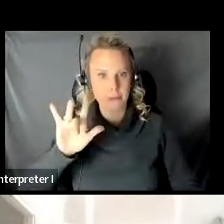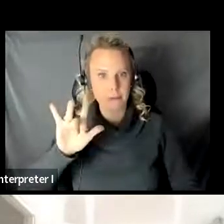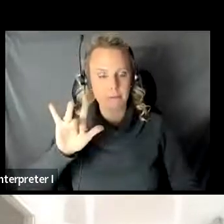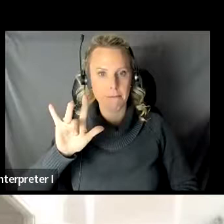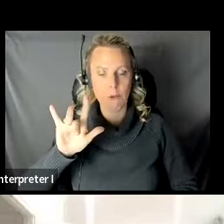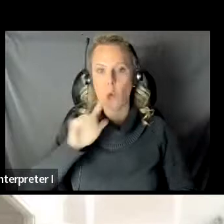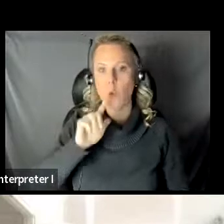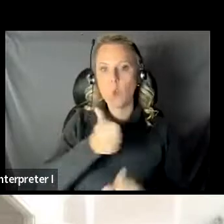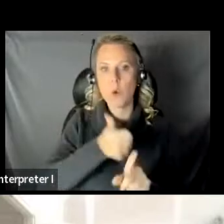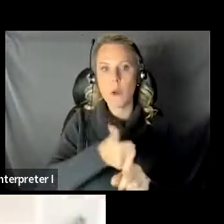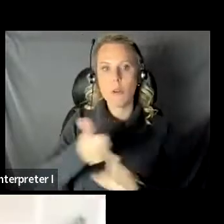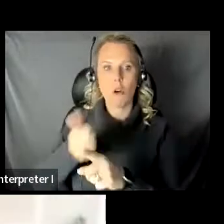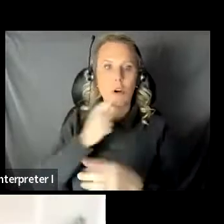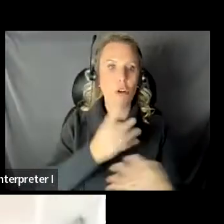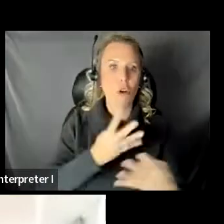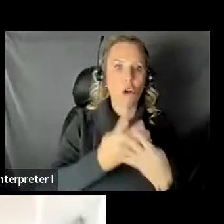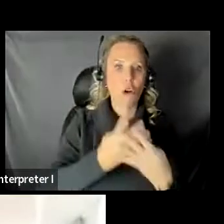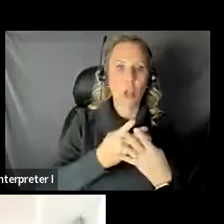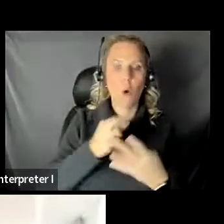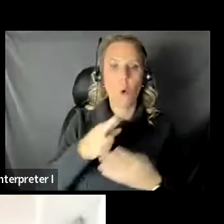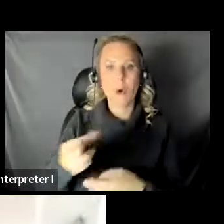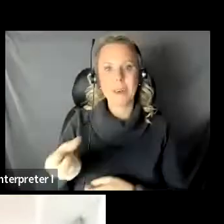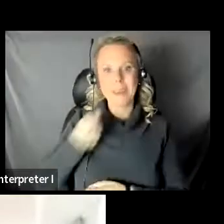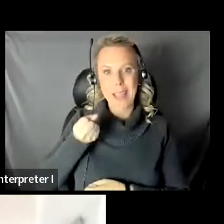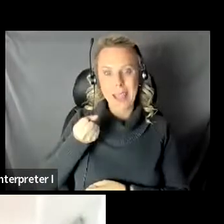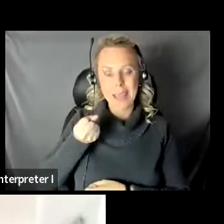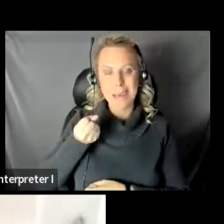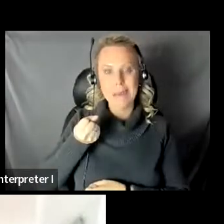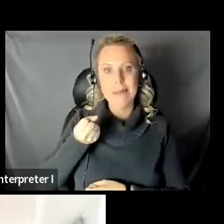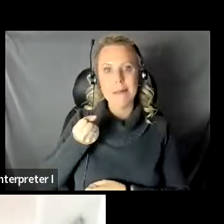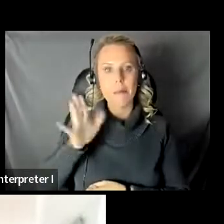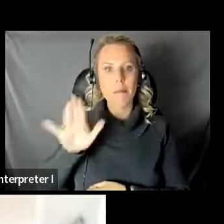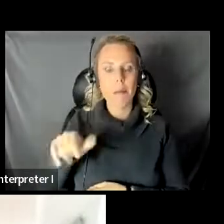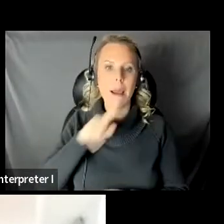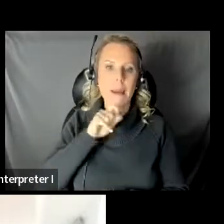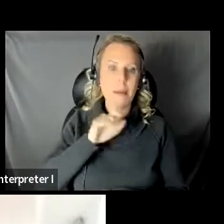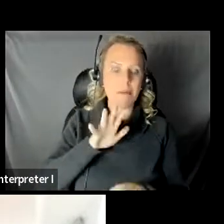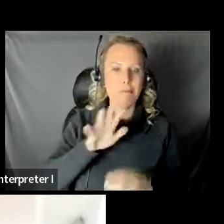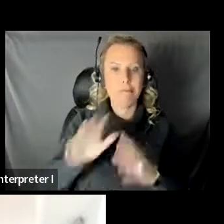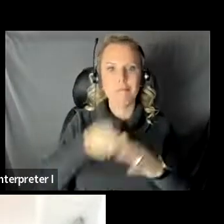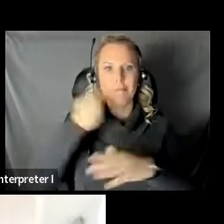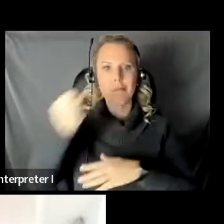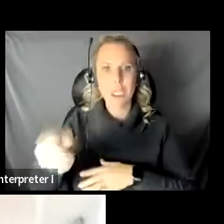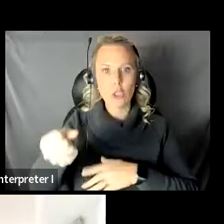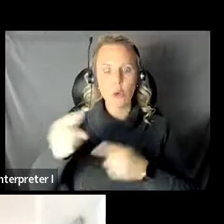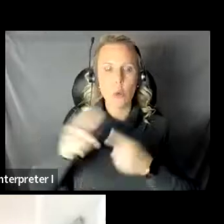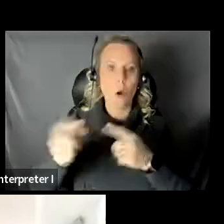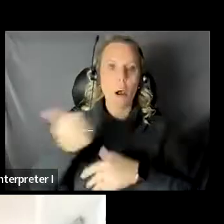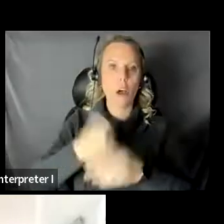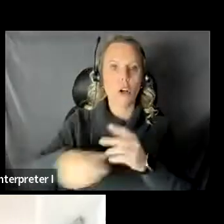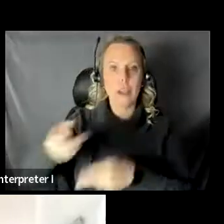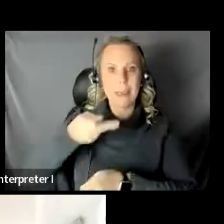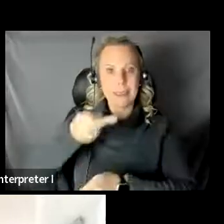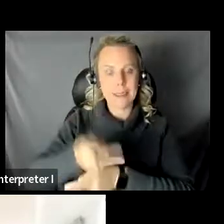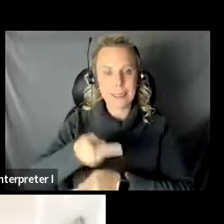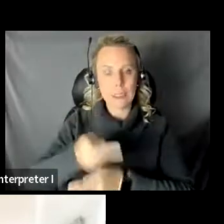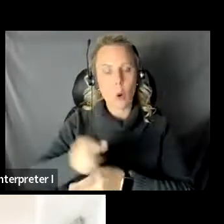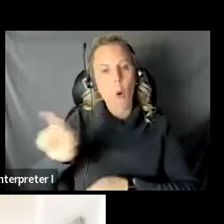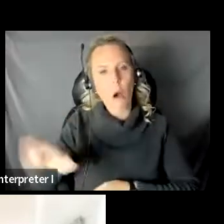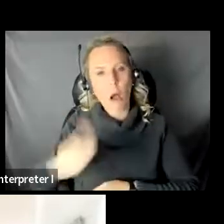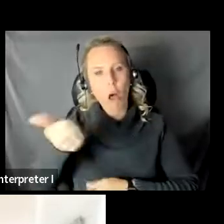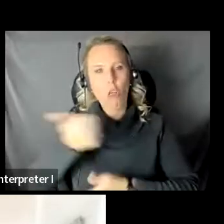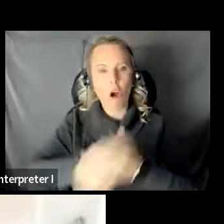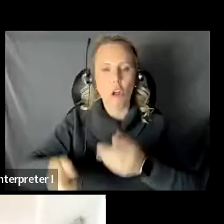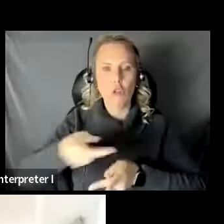who are incarcerated or detained by, committed to, and under the custody of, or otherwise under